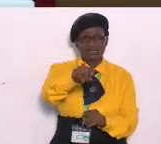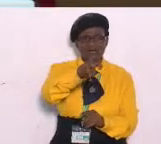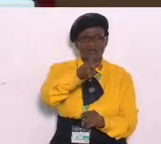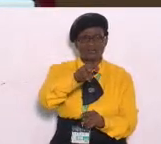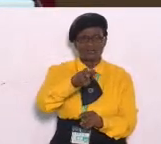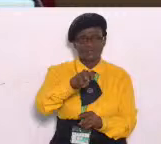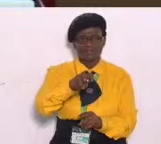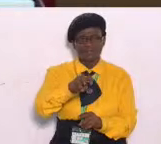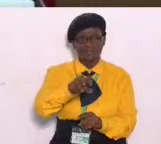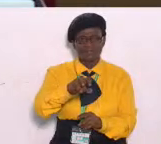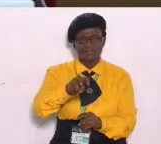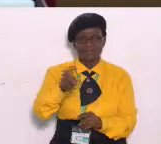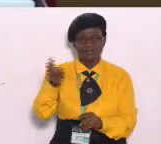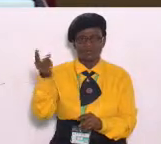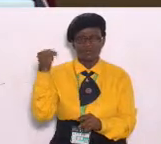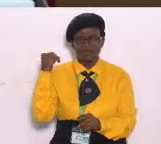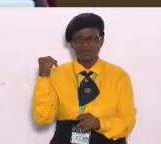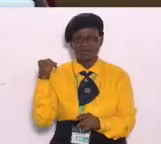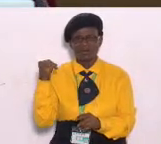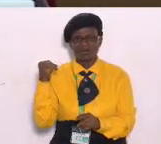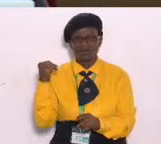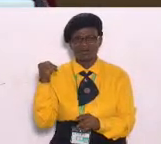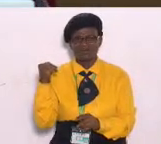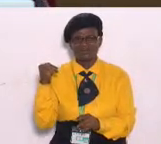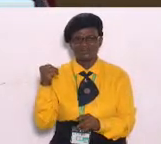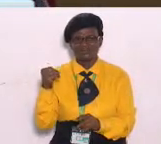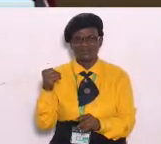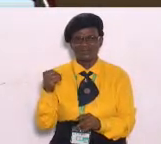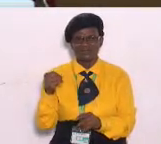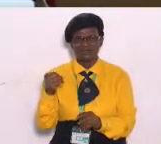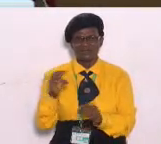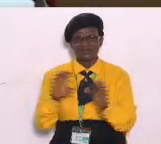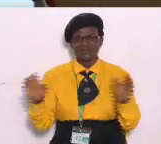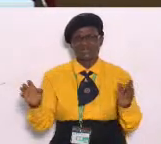just put it plainly, very poor.